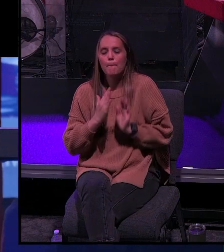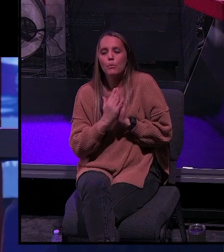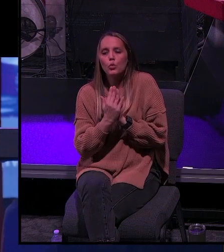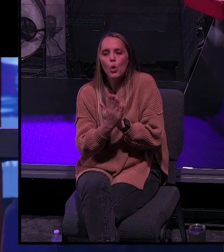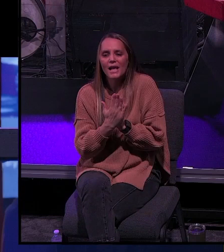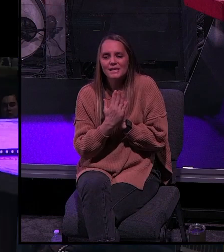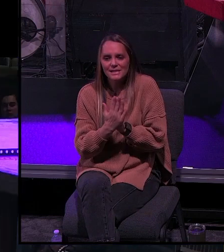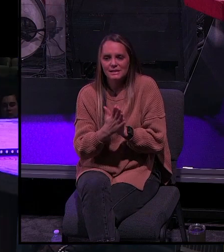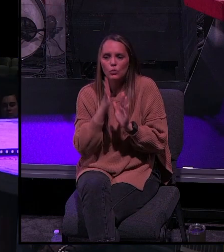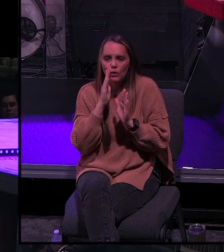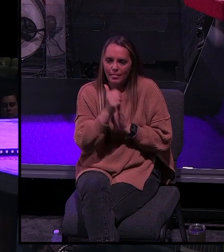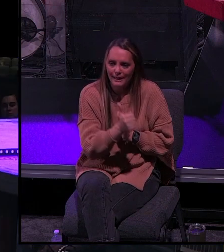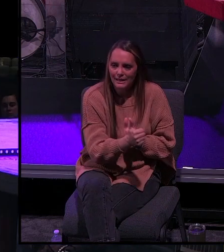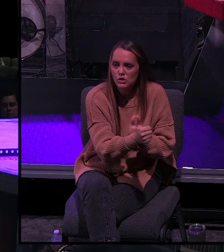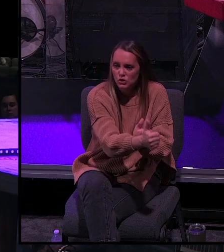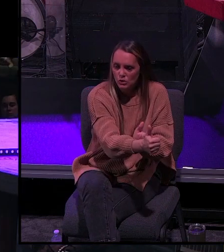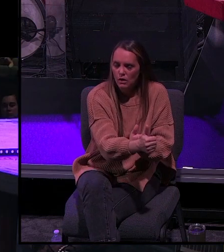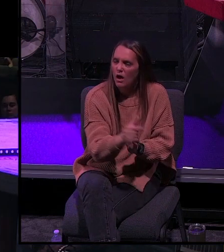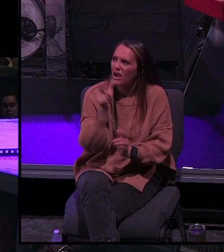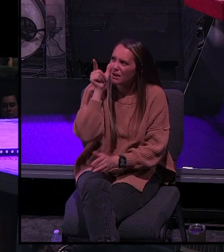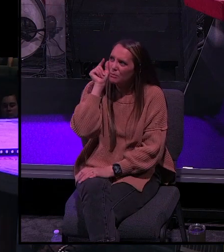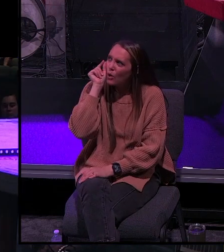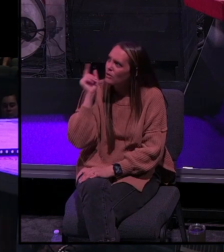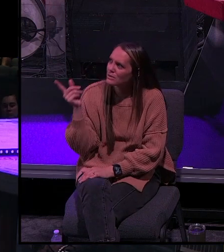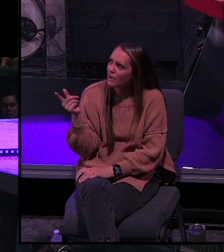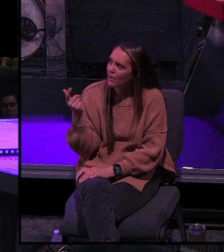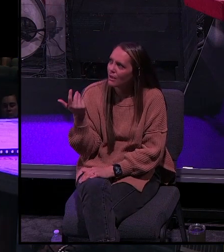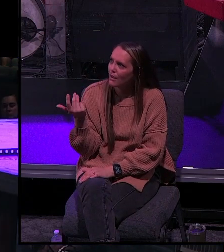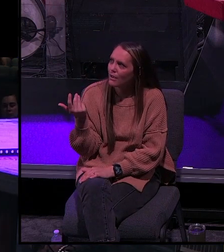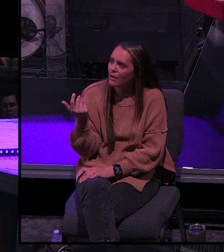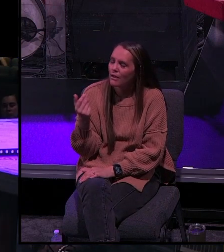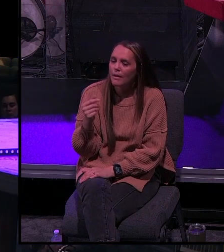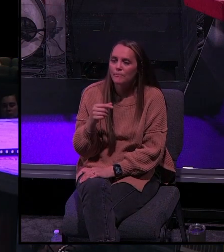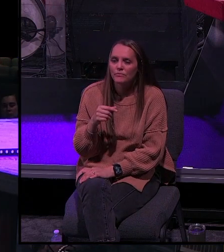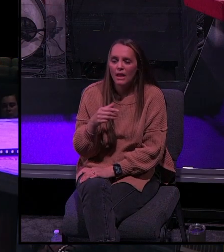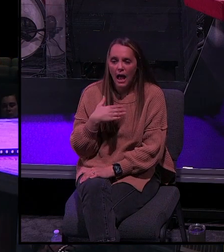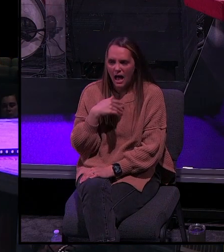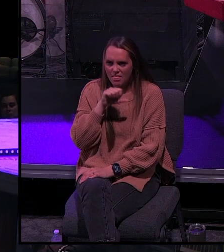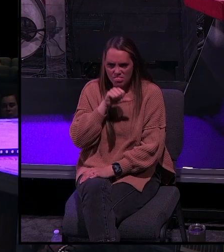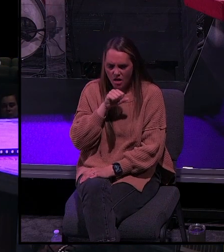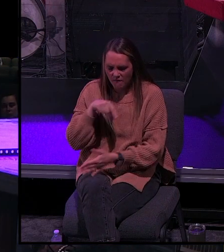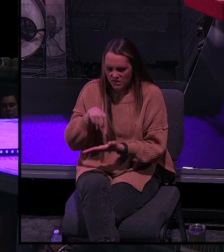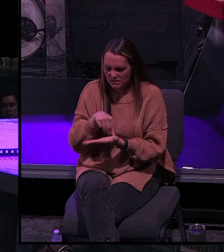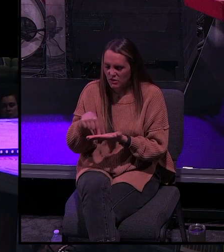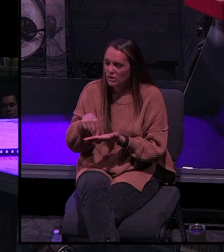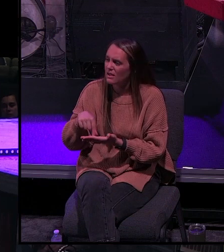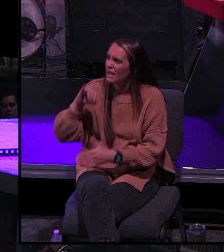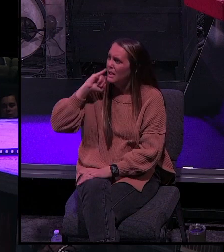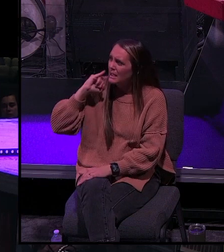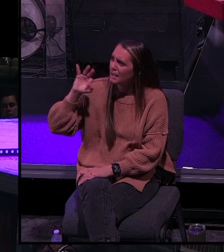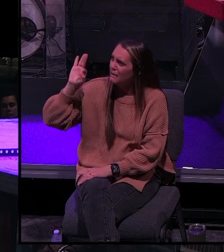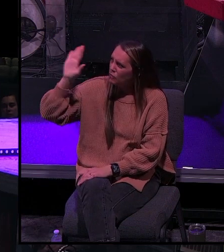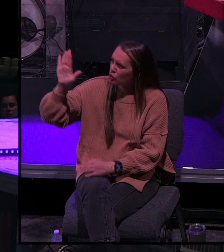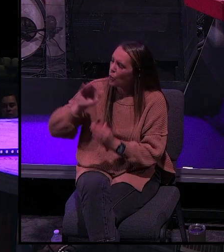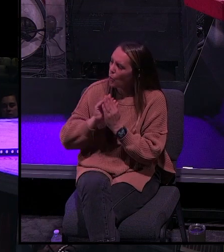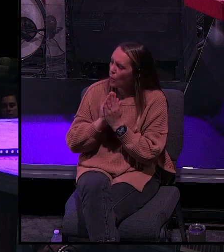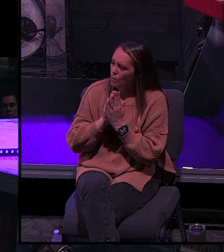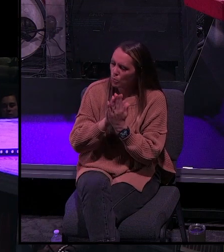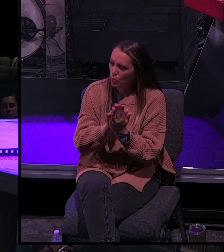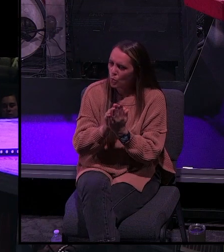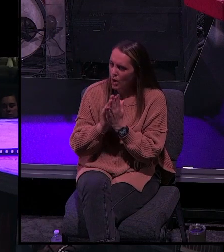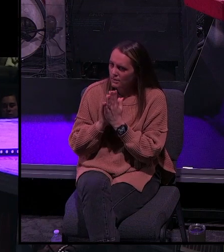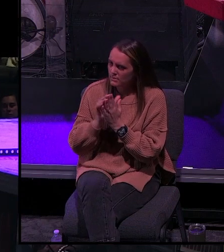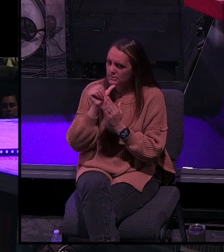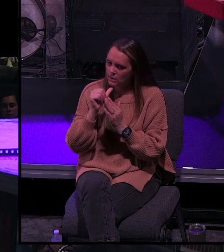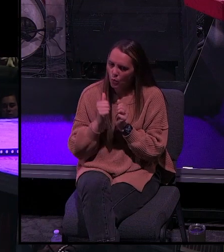you. Then Moses said to him, I love this line so much. If your presence does not go with us, do not send